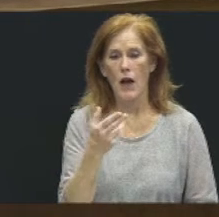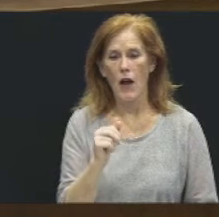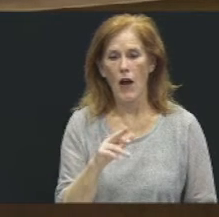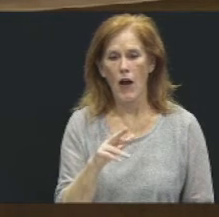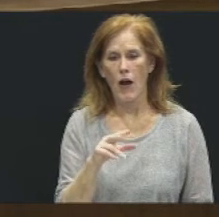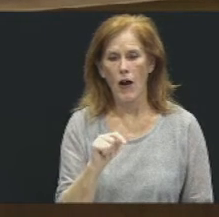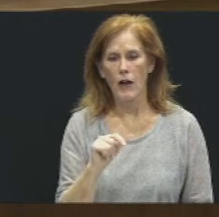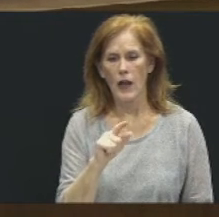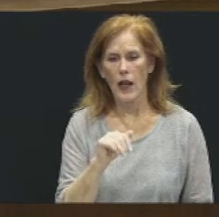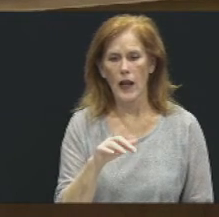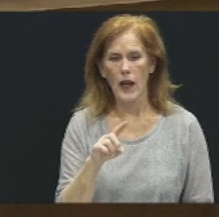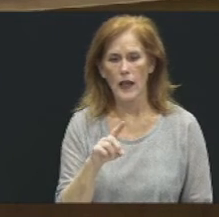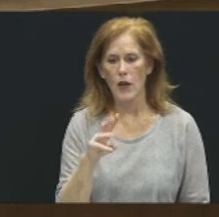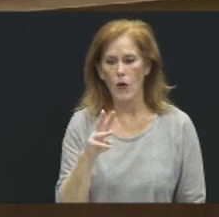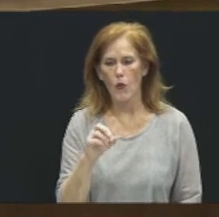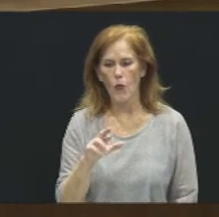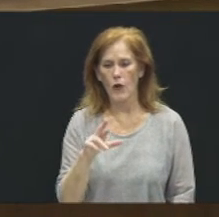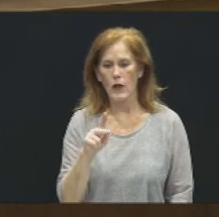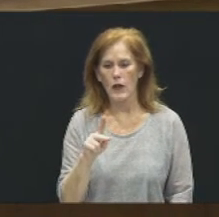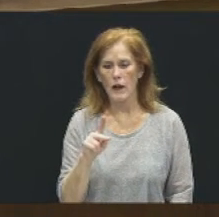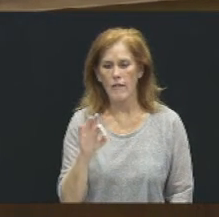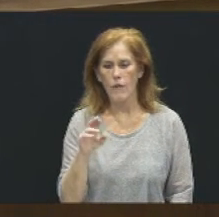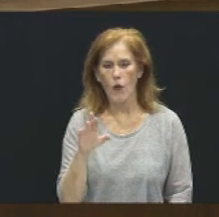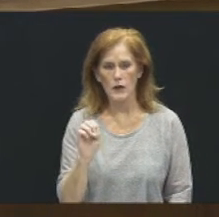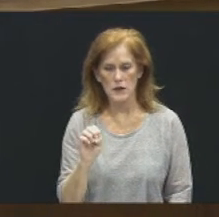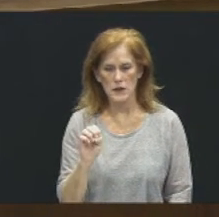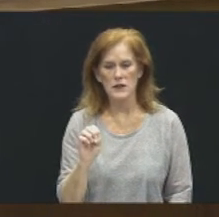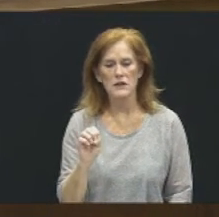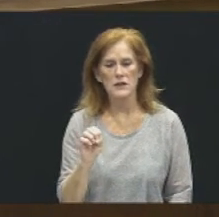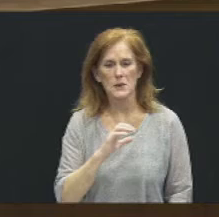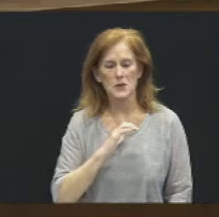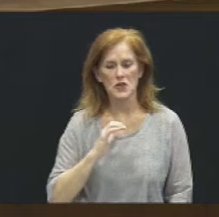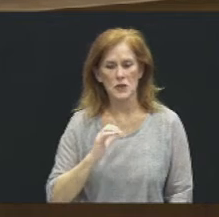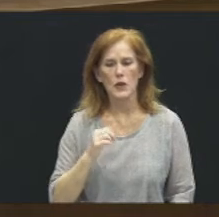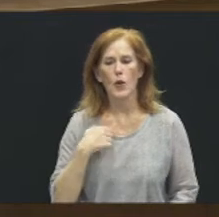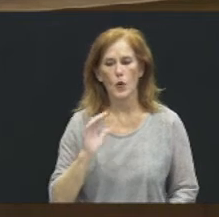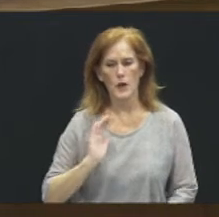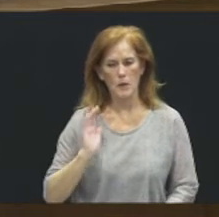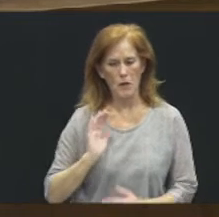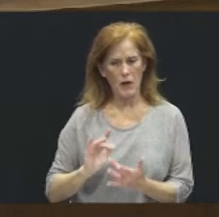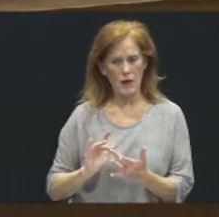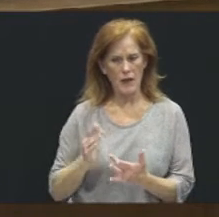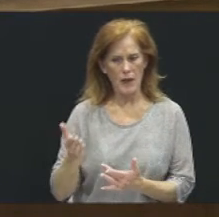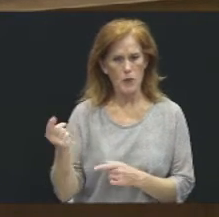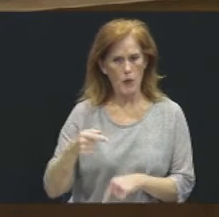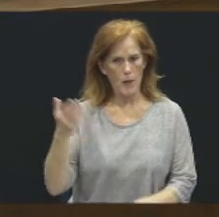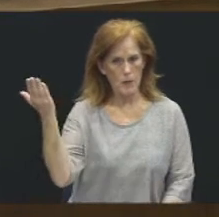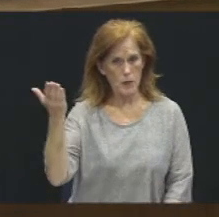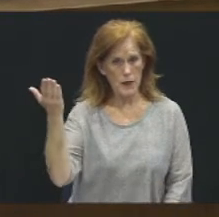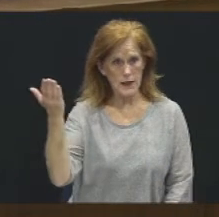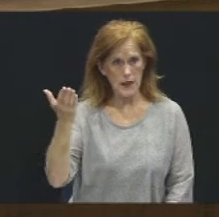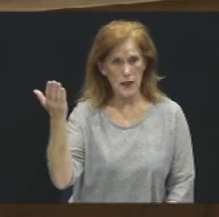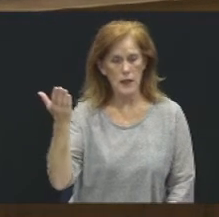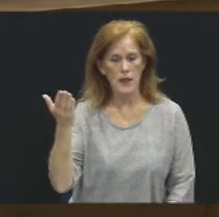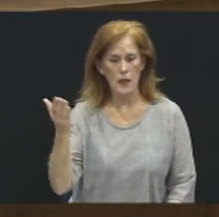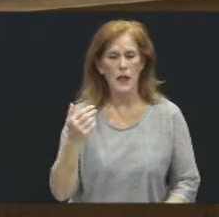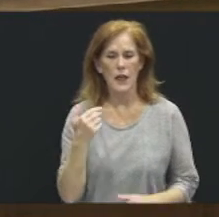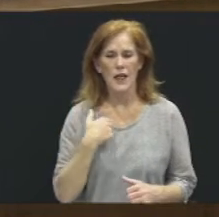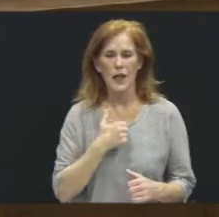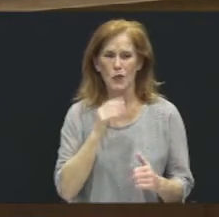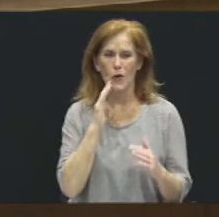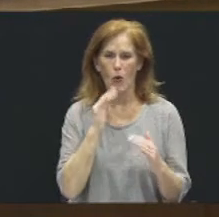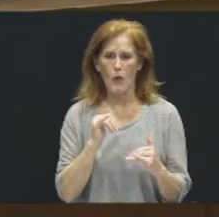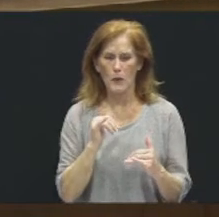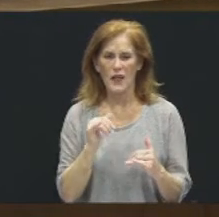Workforce Services. We've reached out to them previously, and we're hoping they